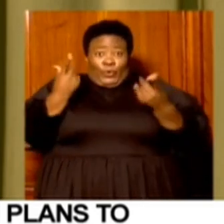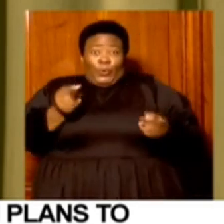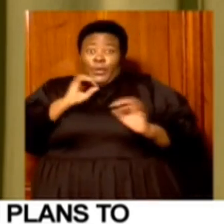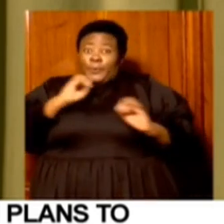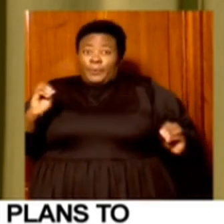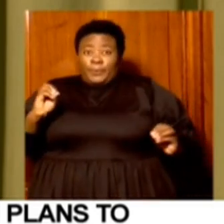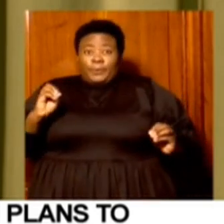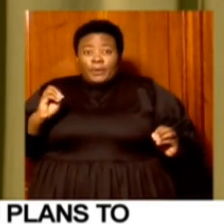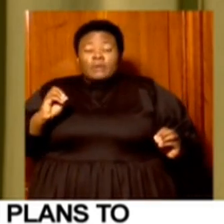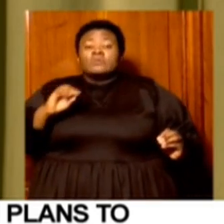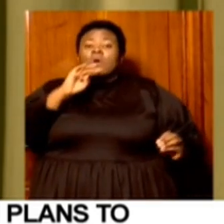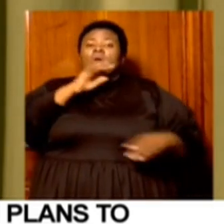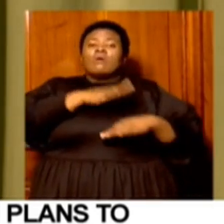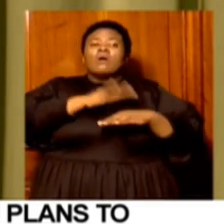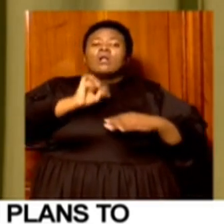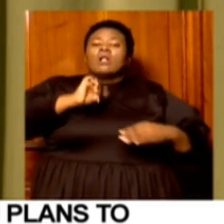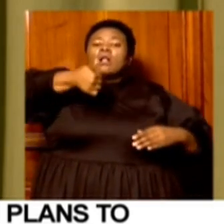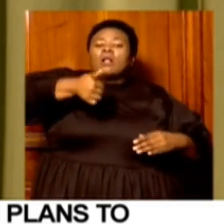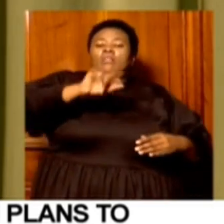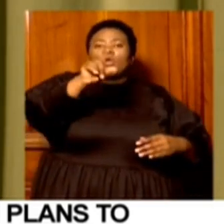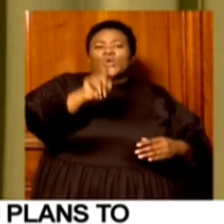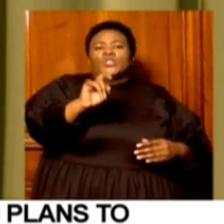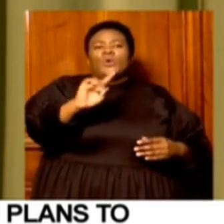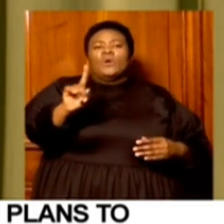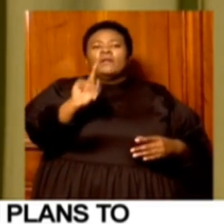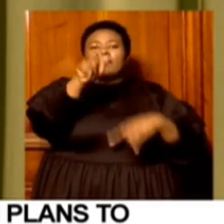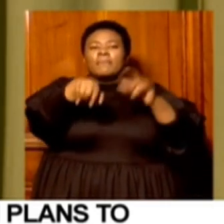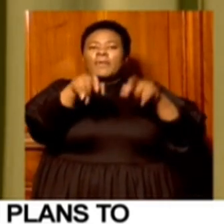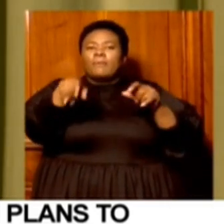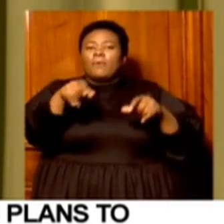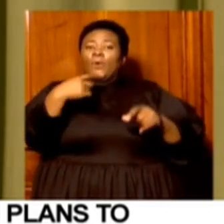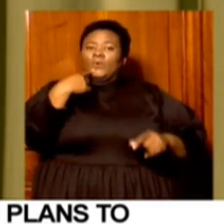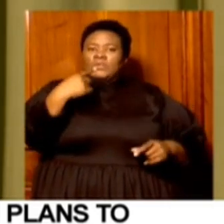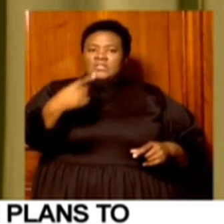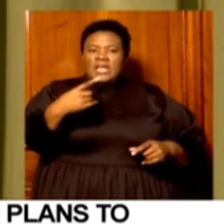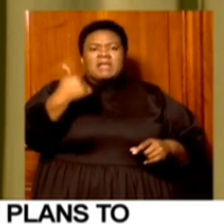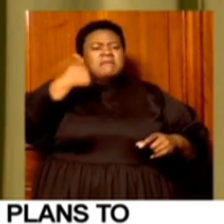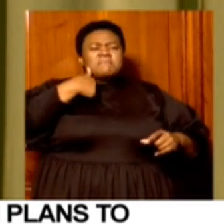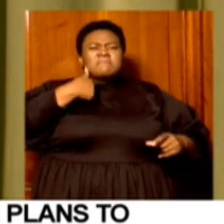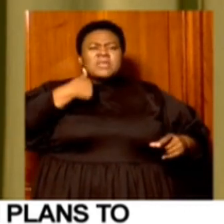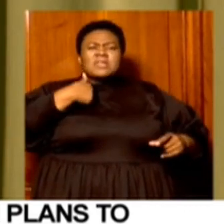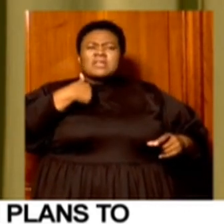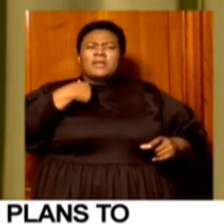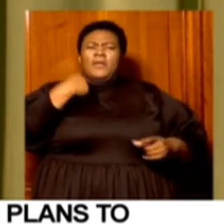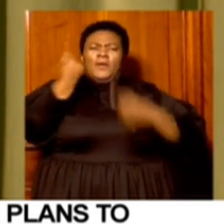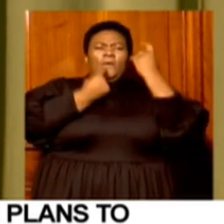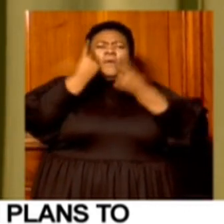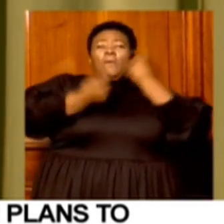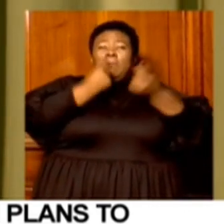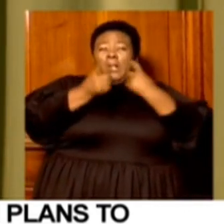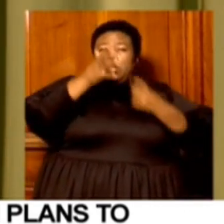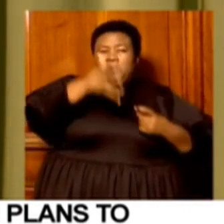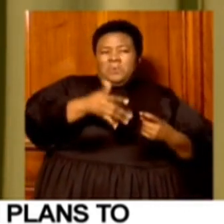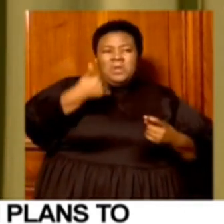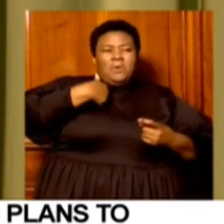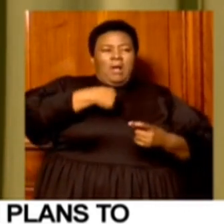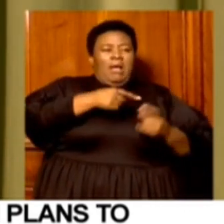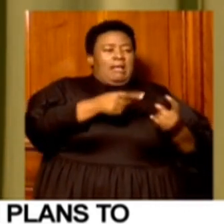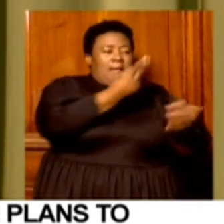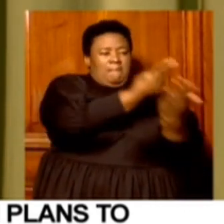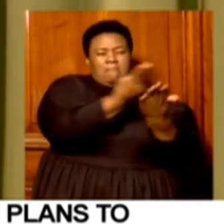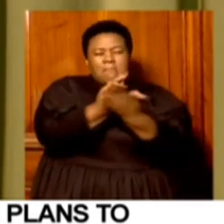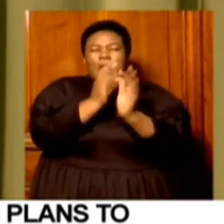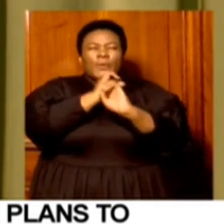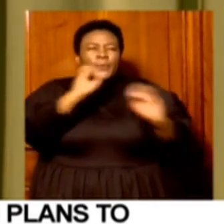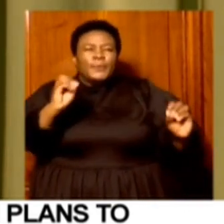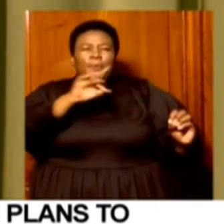that would have arisen, it would have been people who could not get hospital beds because hospital beds are